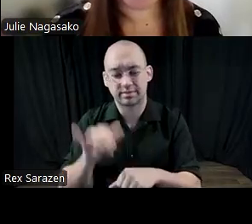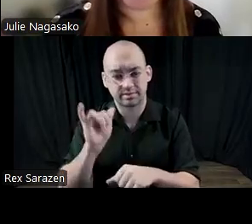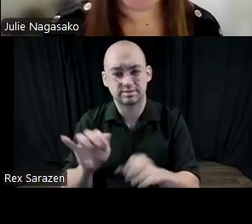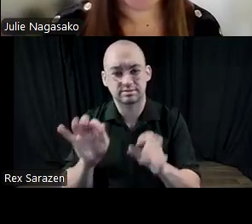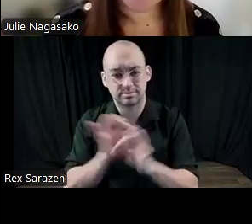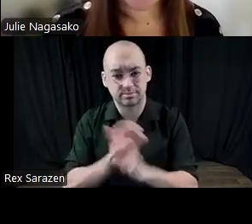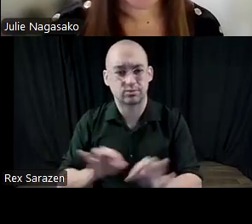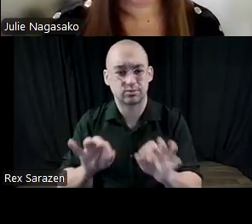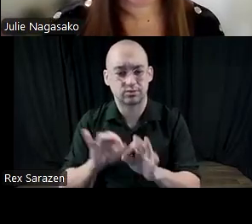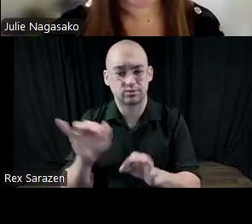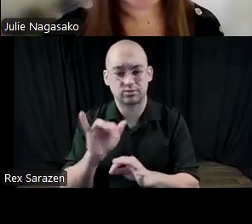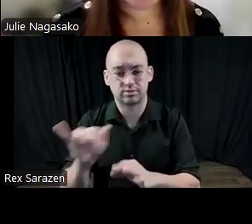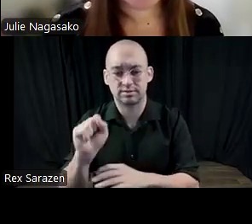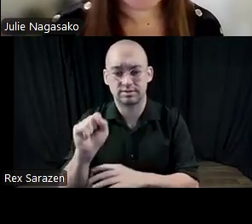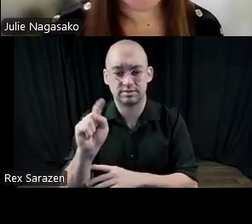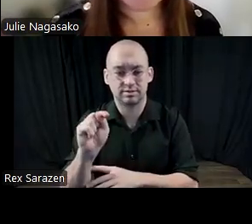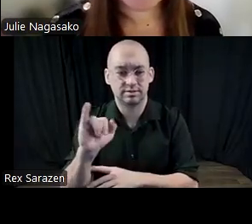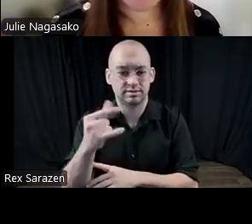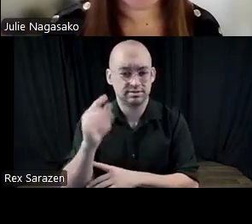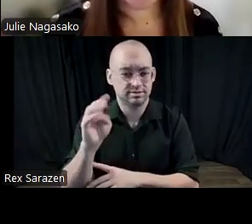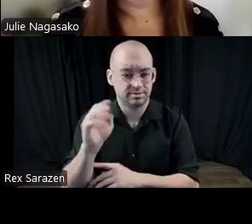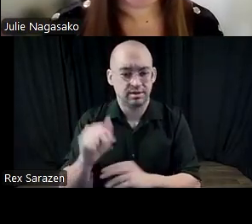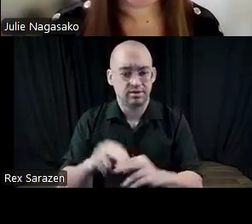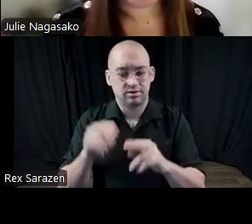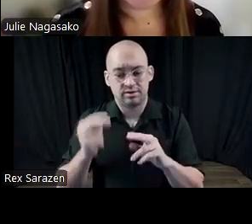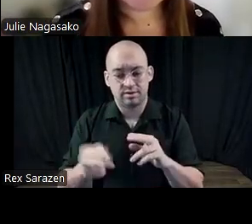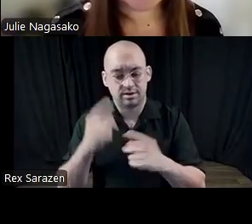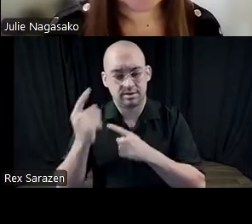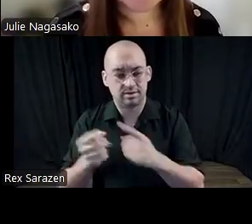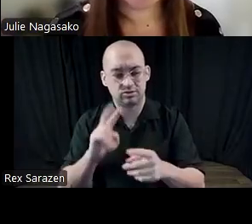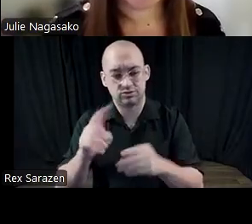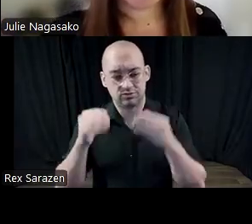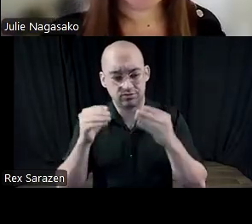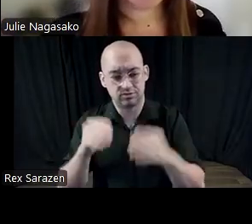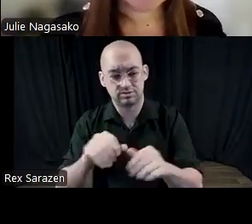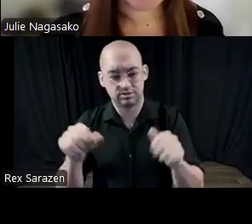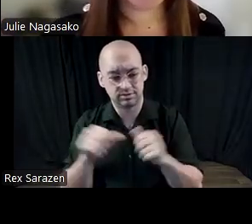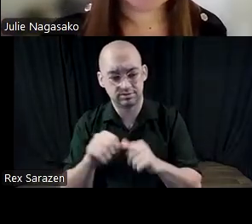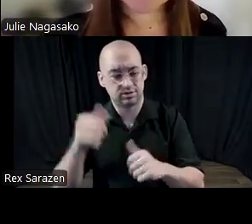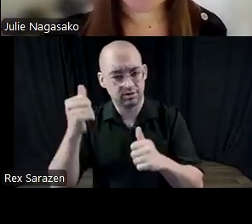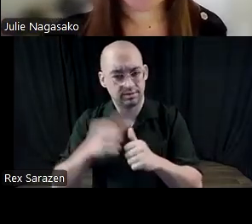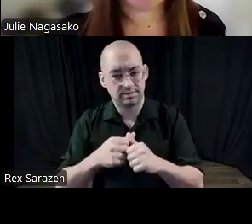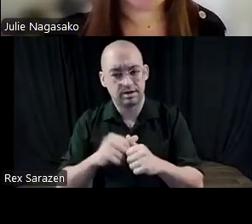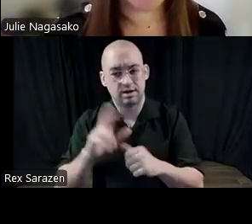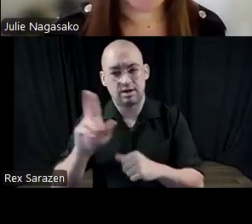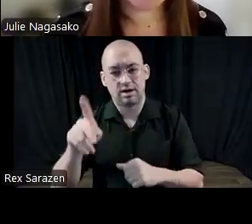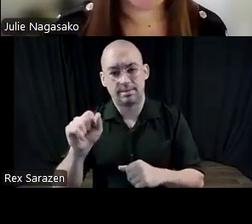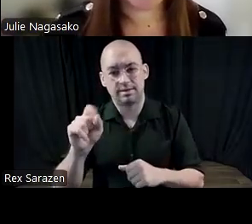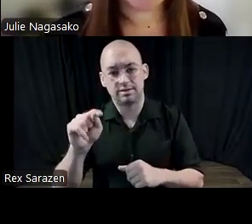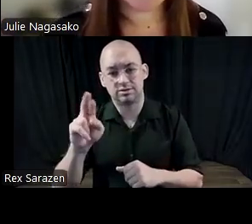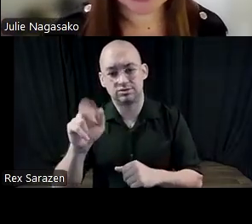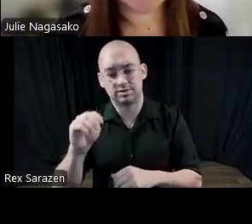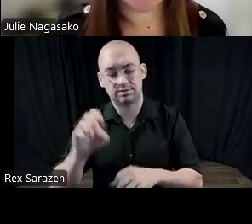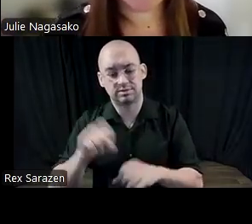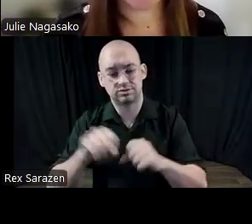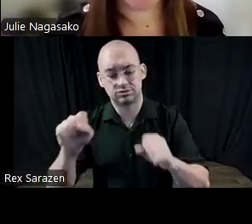stigma reduction. And when we think about those two focus areas, we also want to keep in mind what are the upstream and structural supports, those